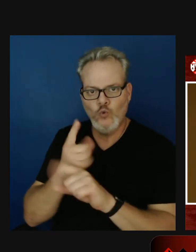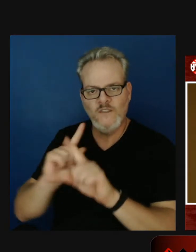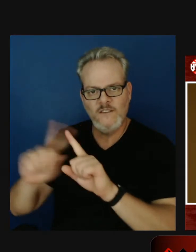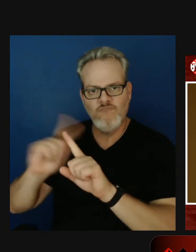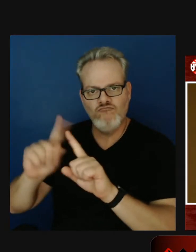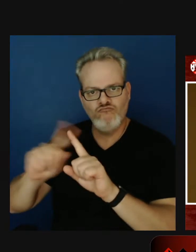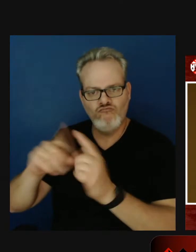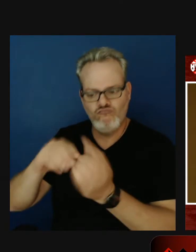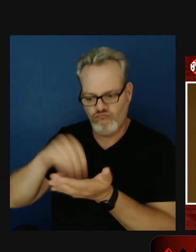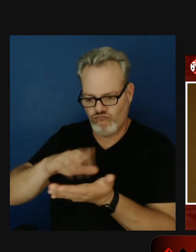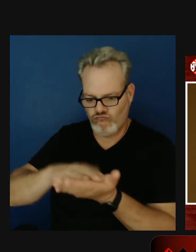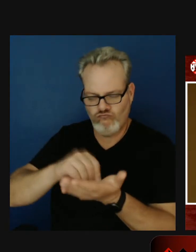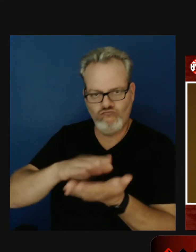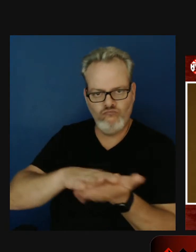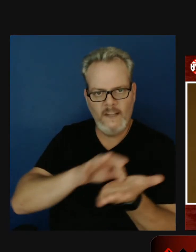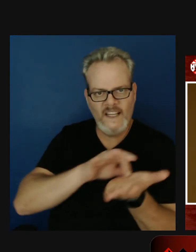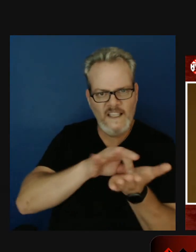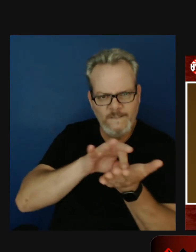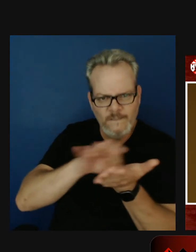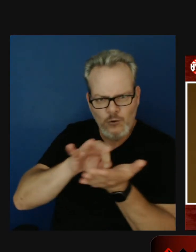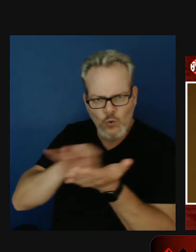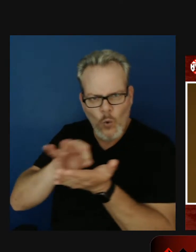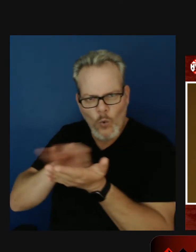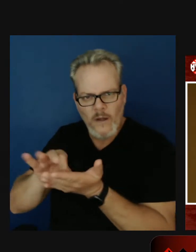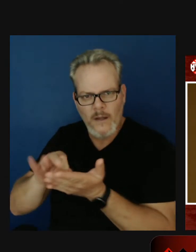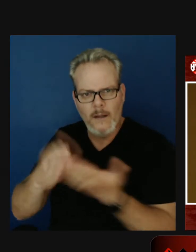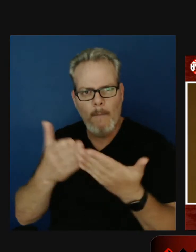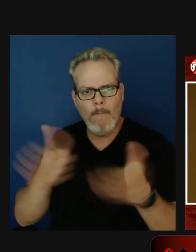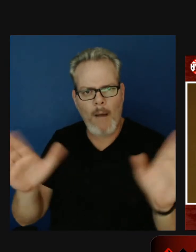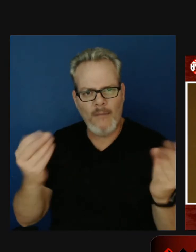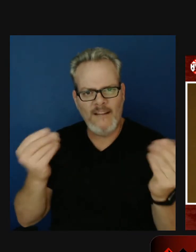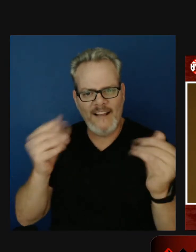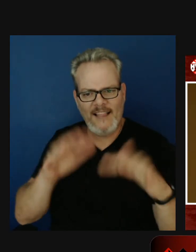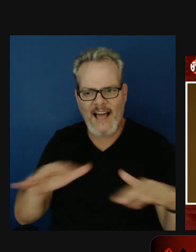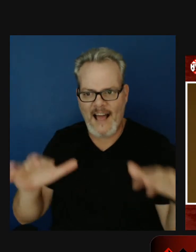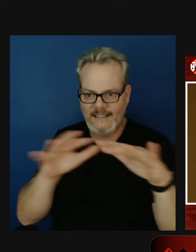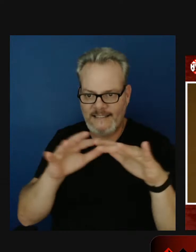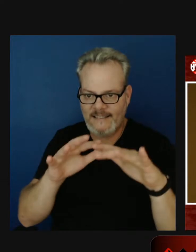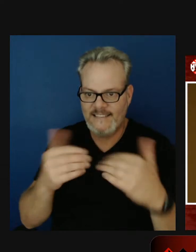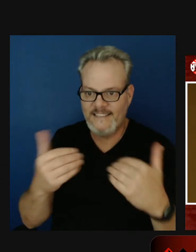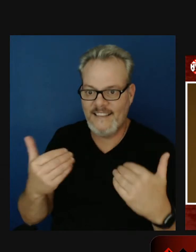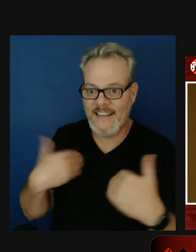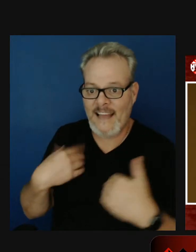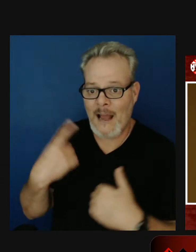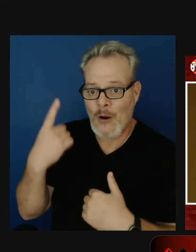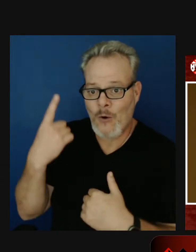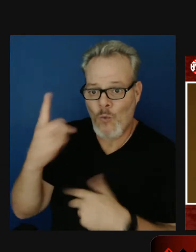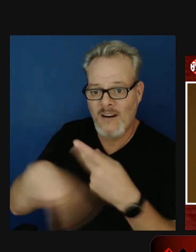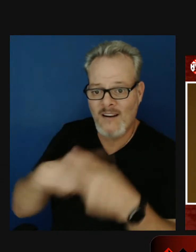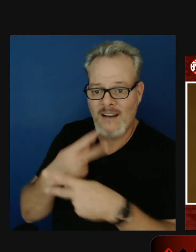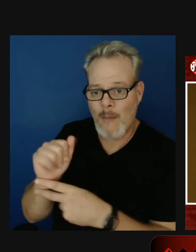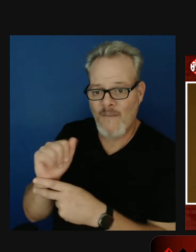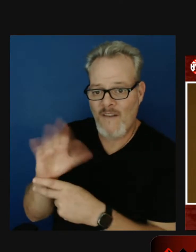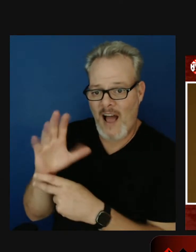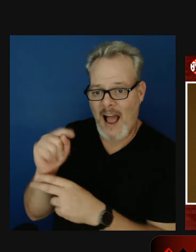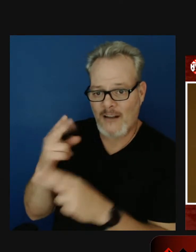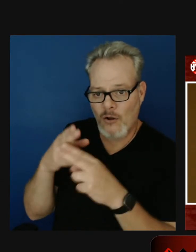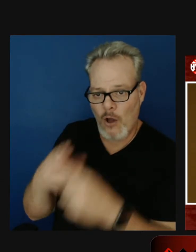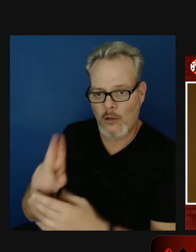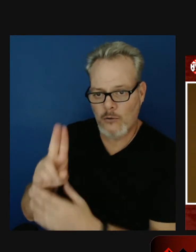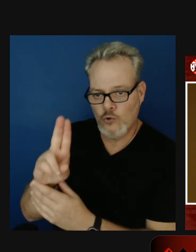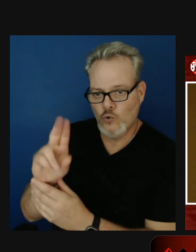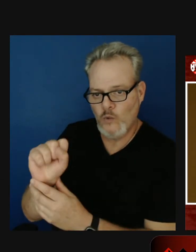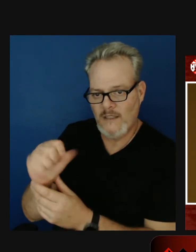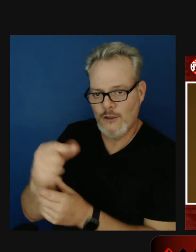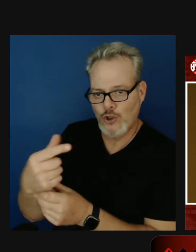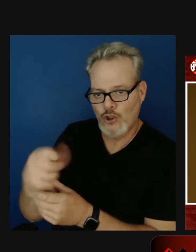lands. And what ended up getting passed is the Organic Act, which mentions geologic and economic mapping. And